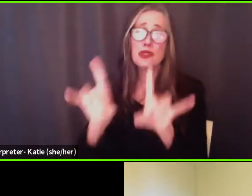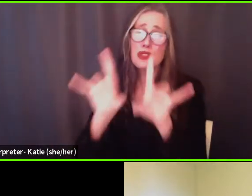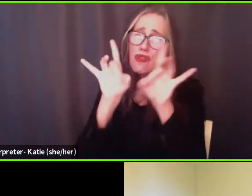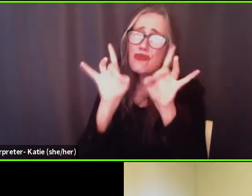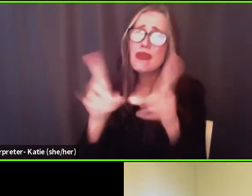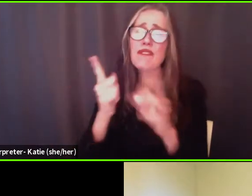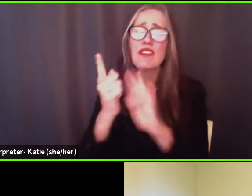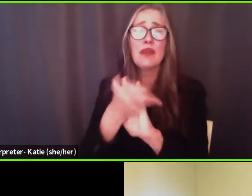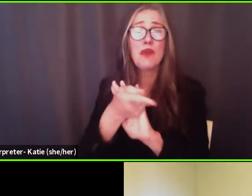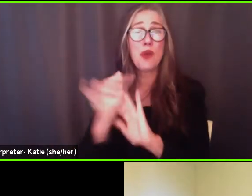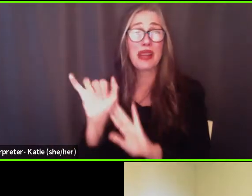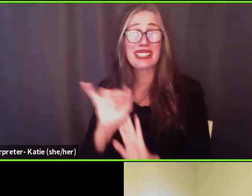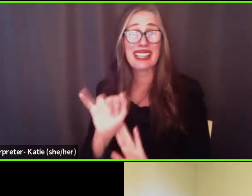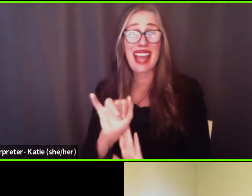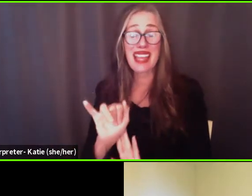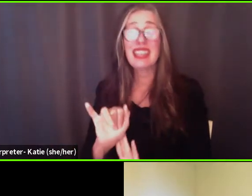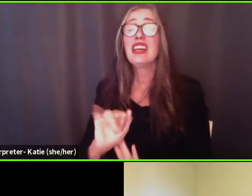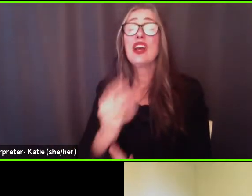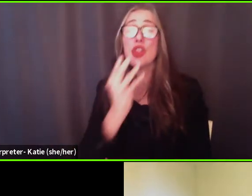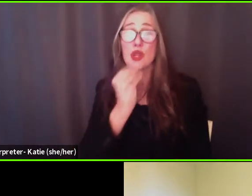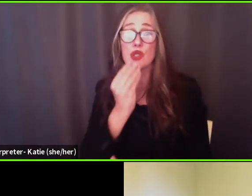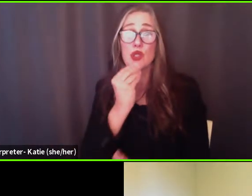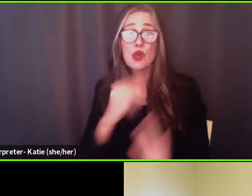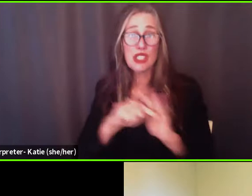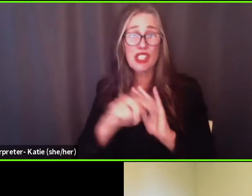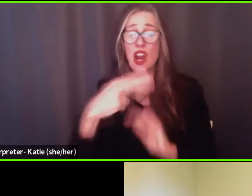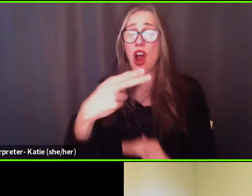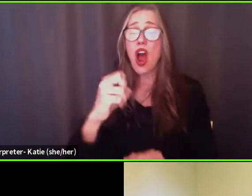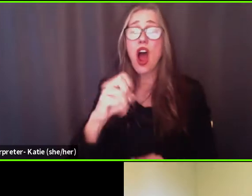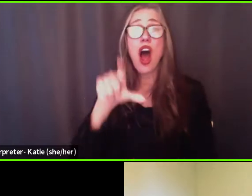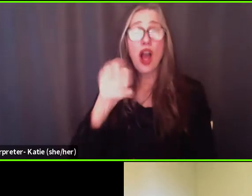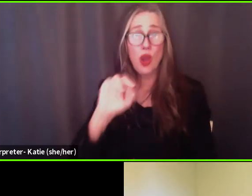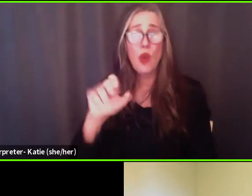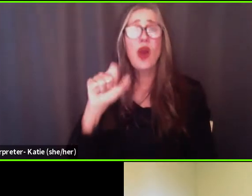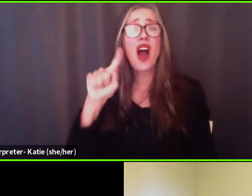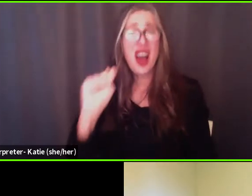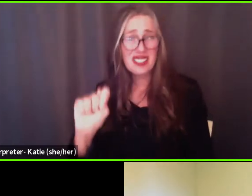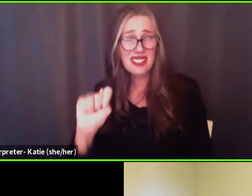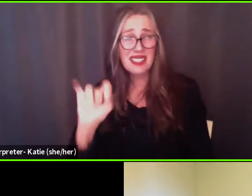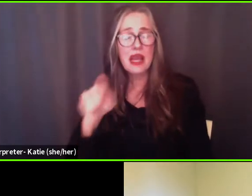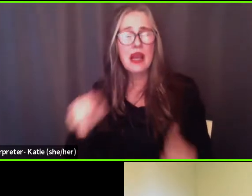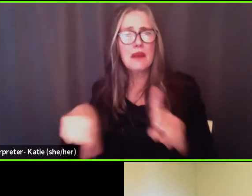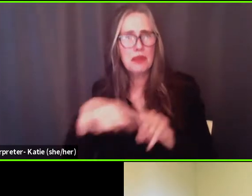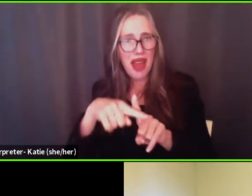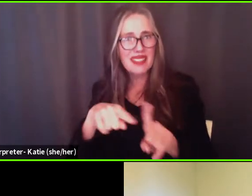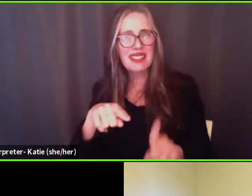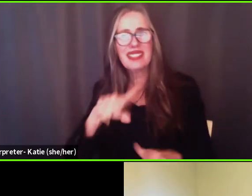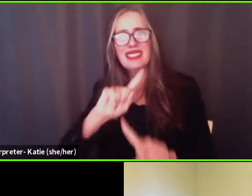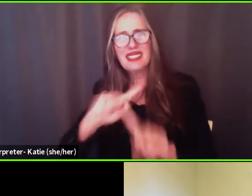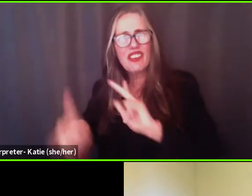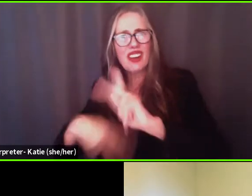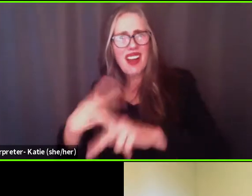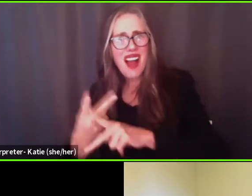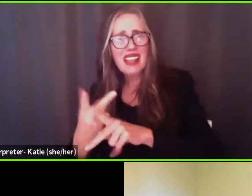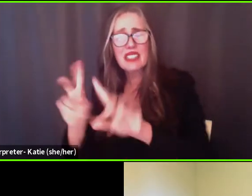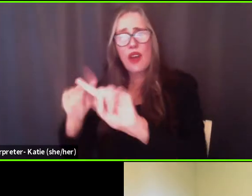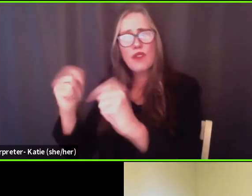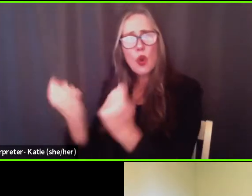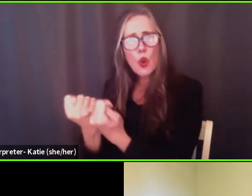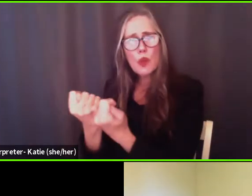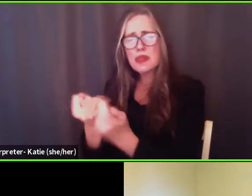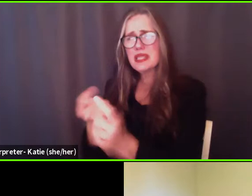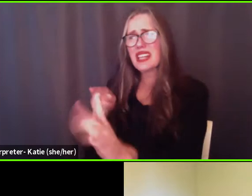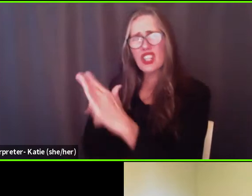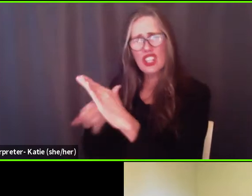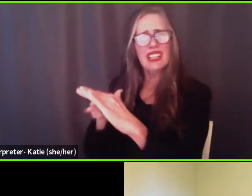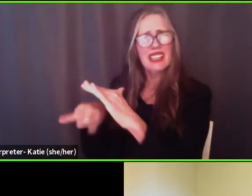of mass sterilization other forms of oppressions and genocide and how that historical context can help us think through uh the possibilities